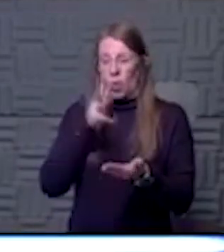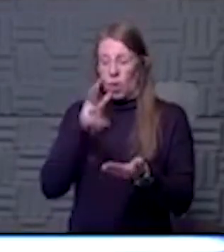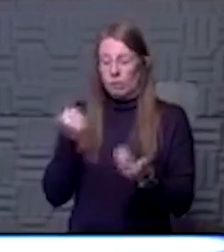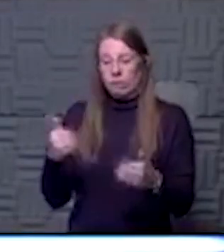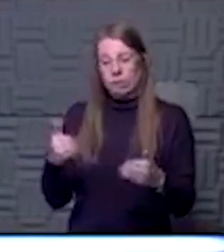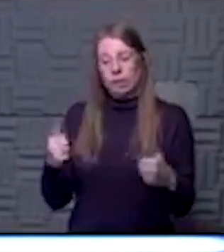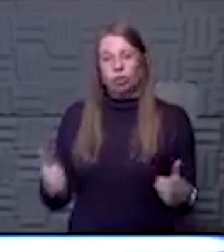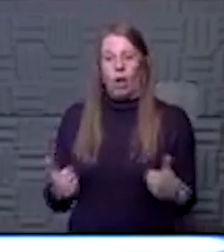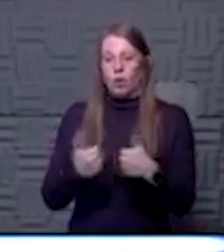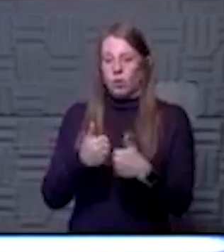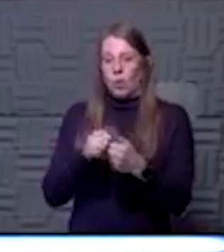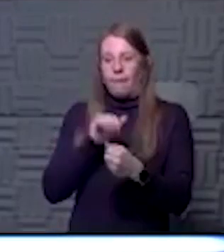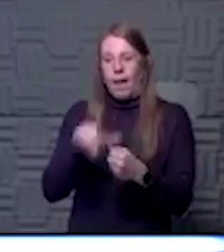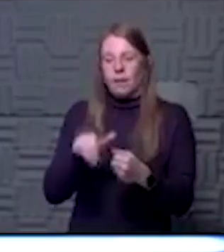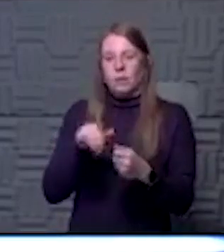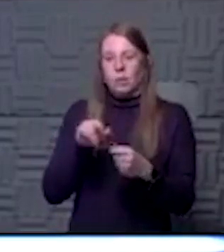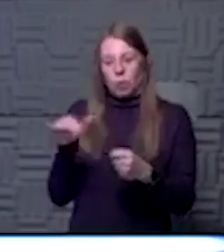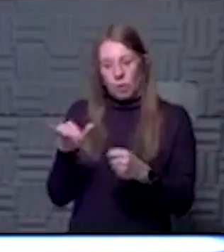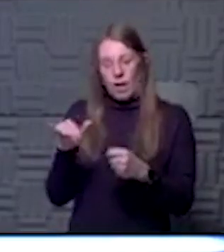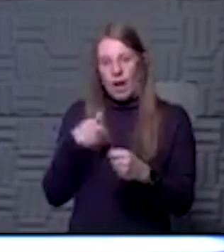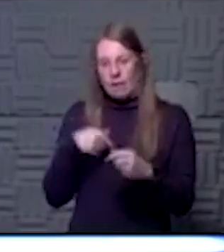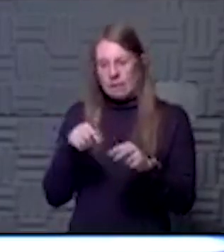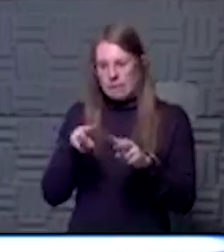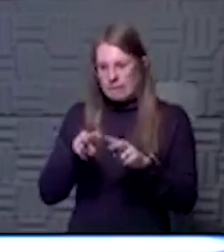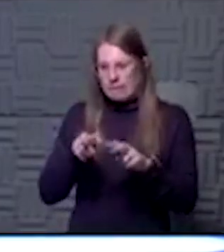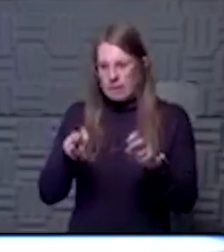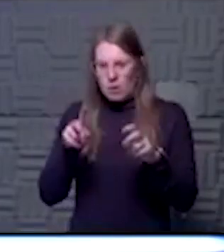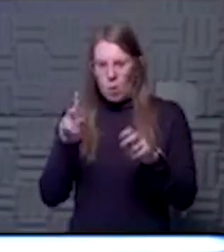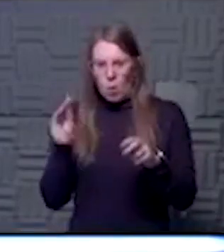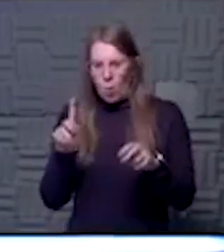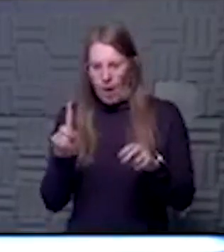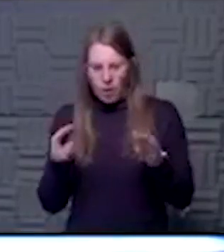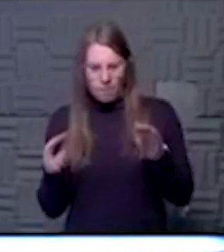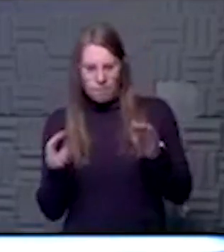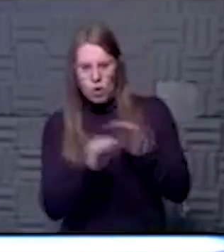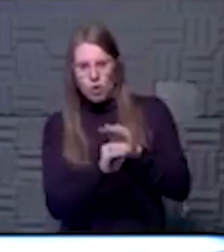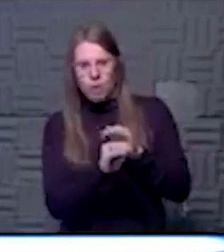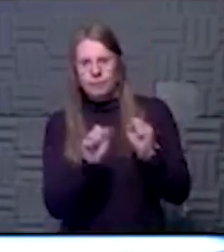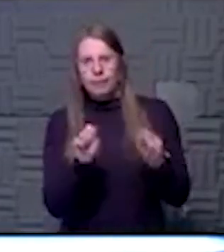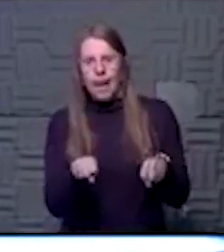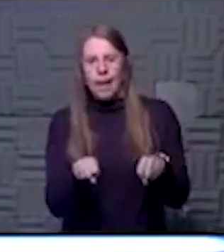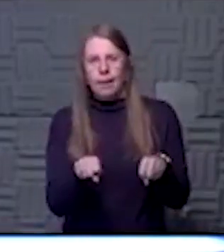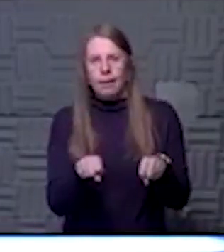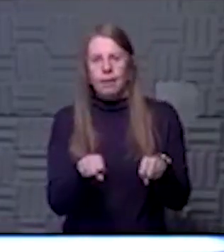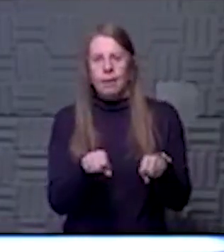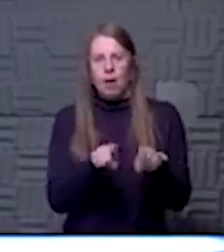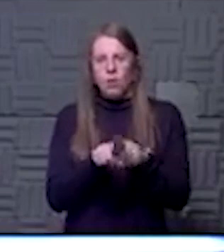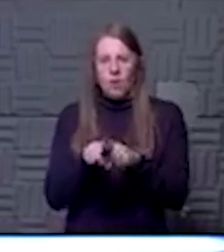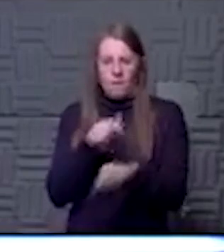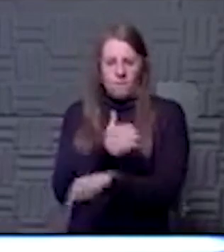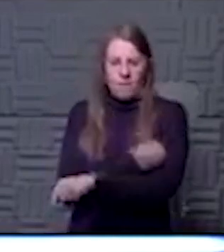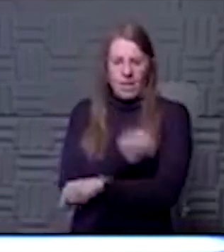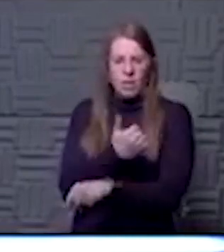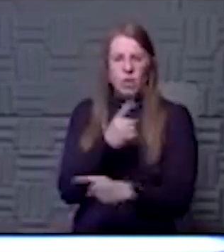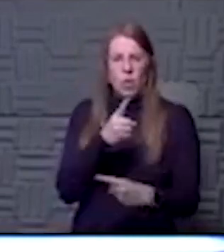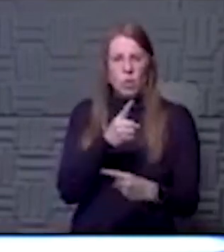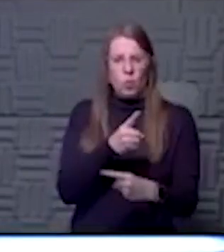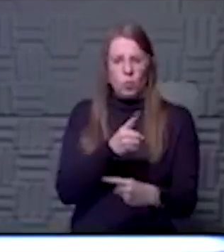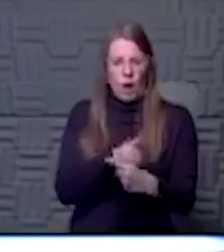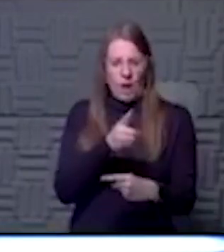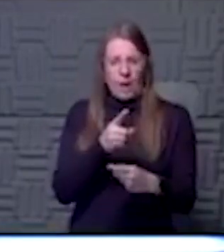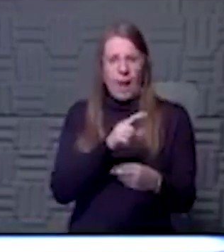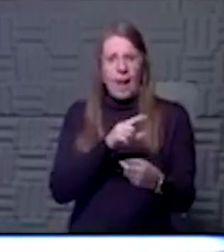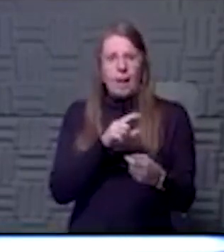there too. And then we have to look at exactly where we can put those and be able to vaccinate the right numbers to not